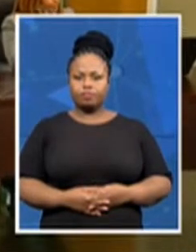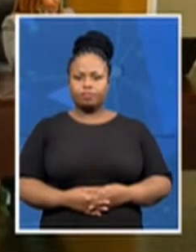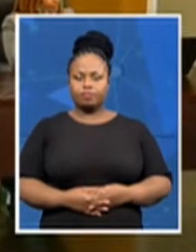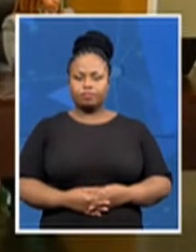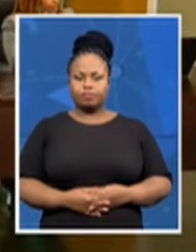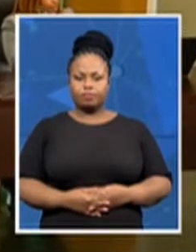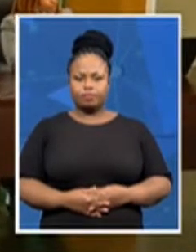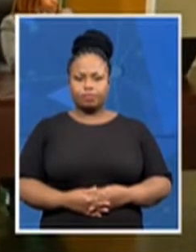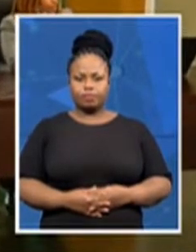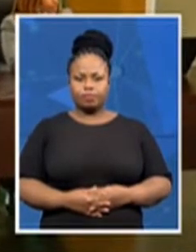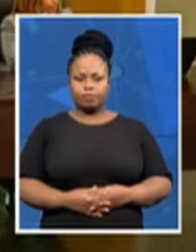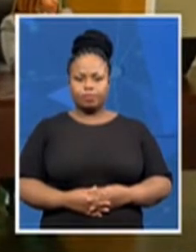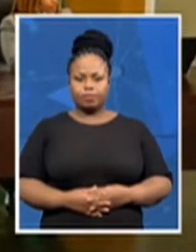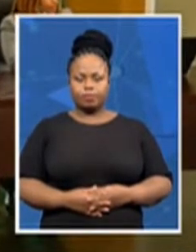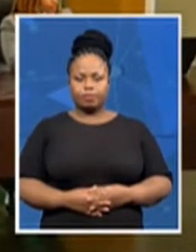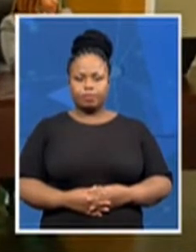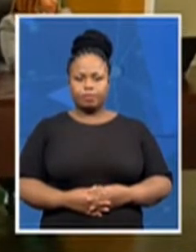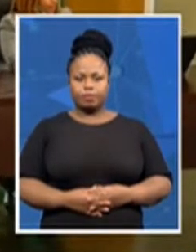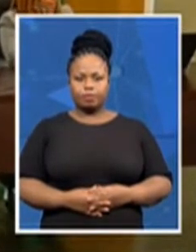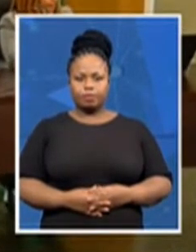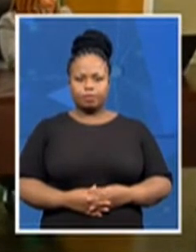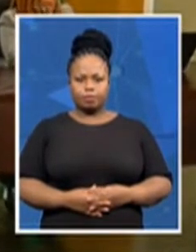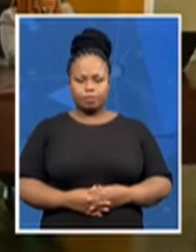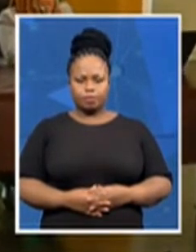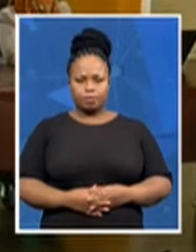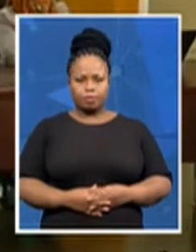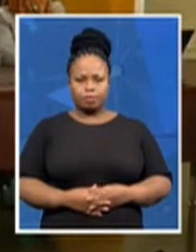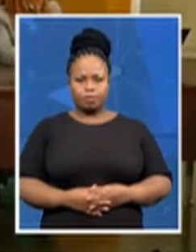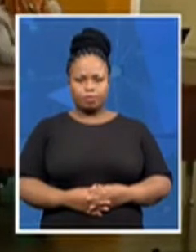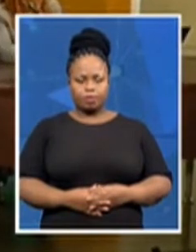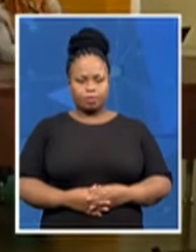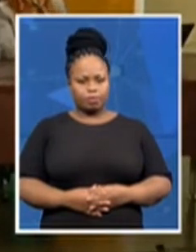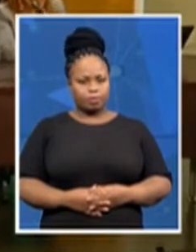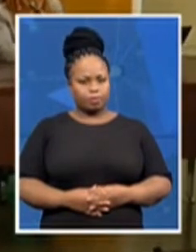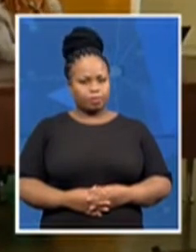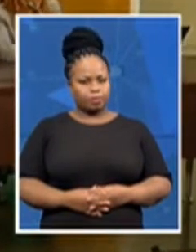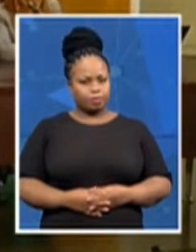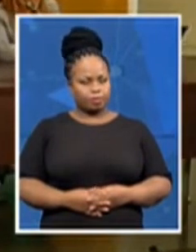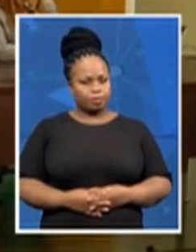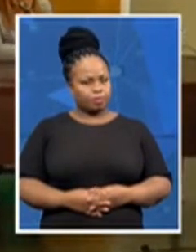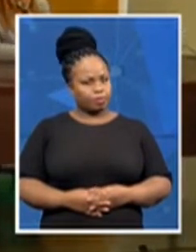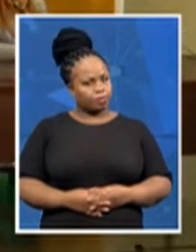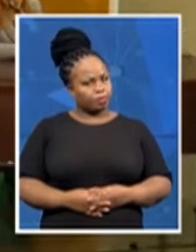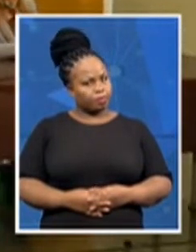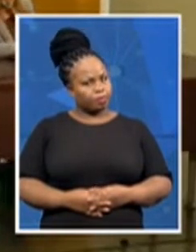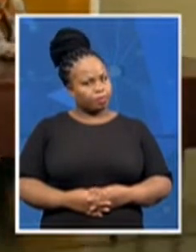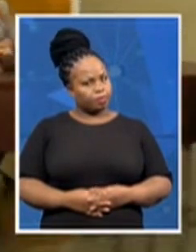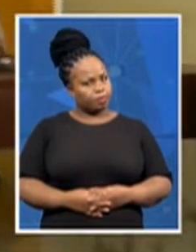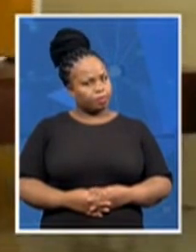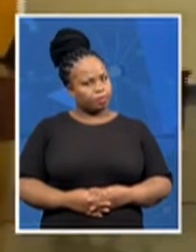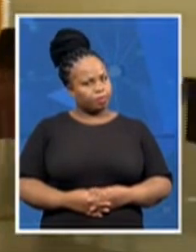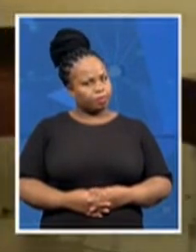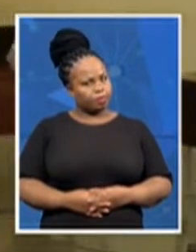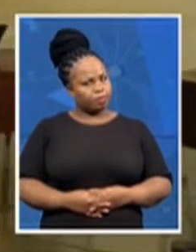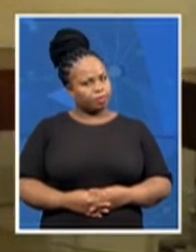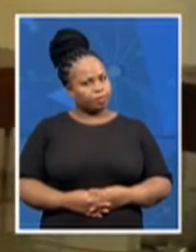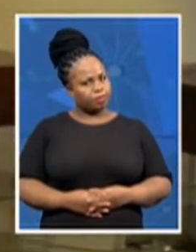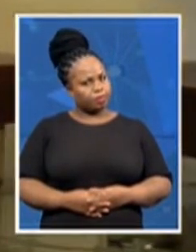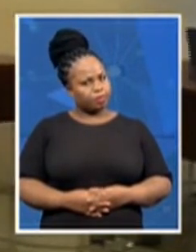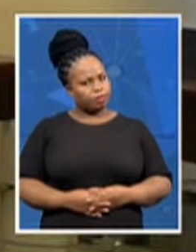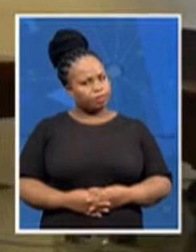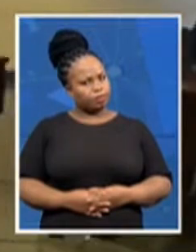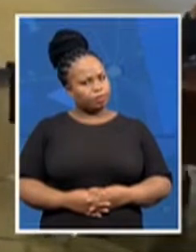My name is Malungelo, we're from News of Africa. Premier, I don't know if I've missed out, but I was interested to hear you